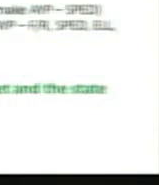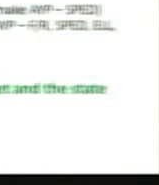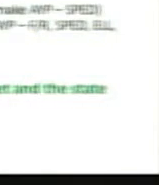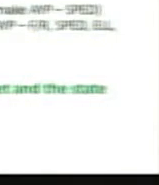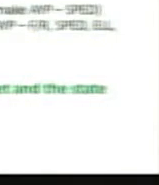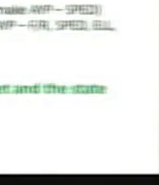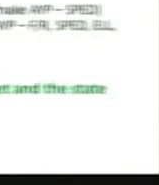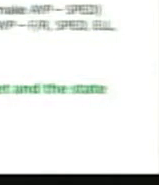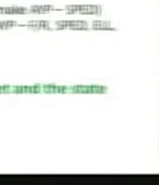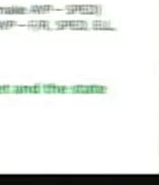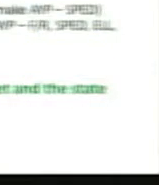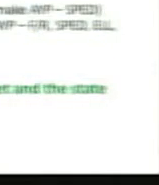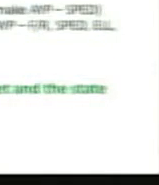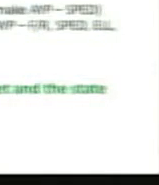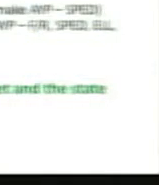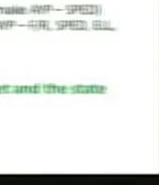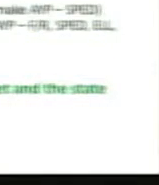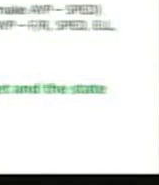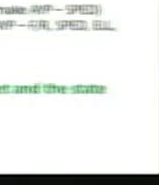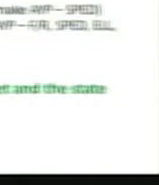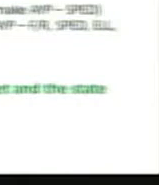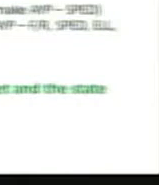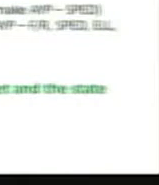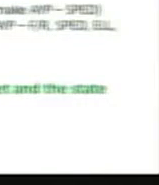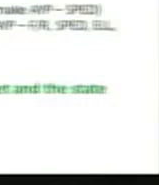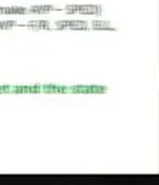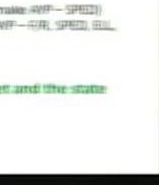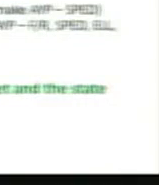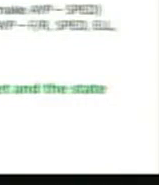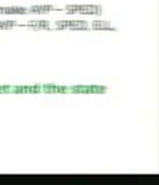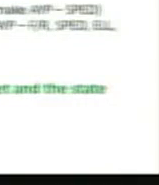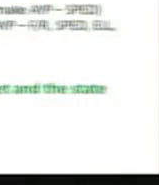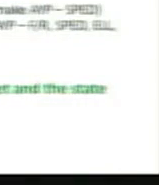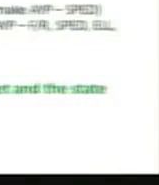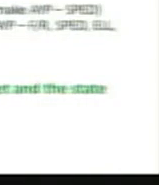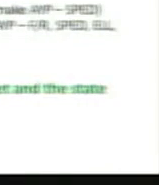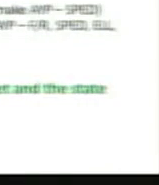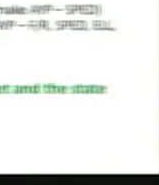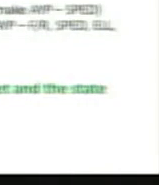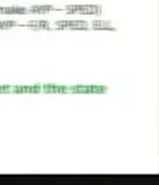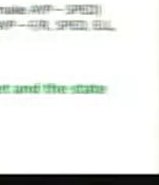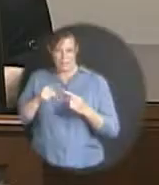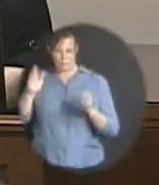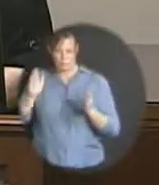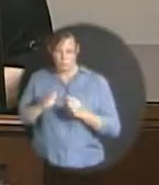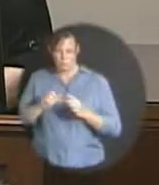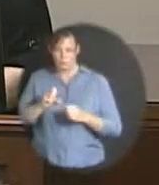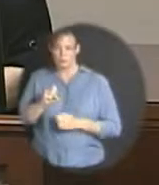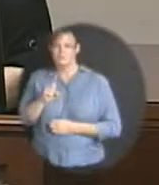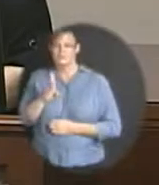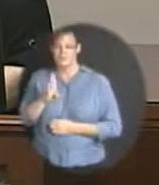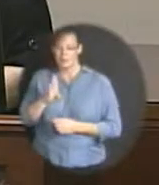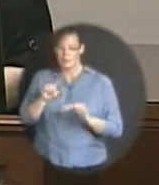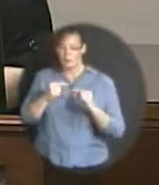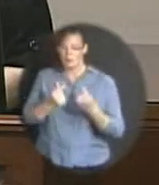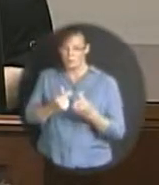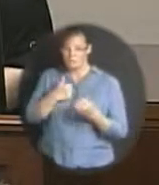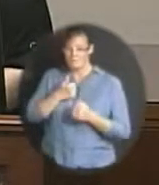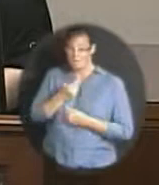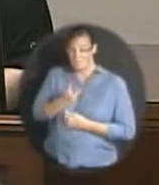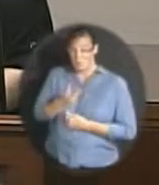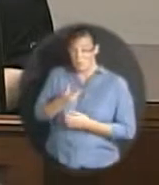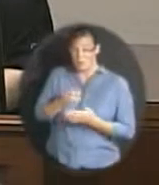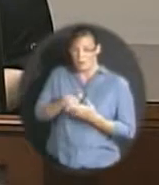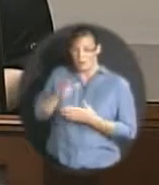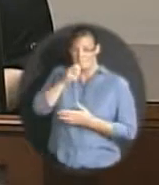school information, our schools are making it for the all student group, and when it comes down to subgroups, we have a few subgroups that